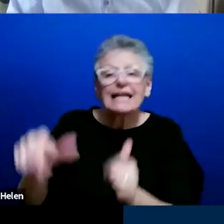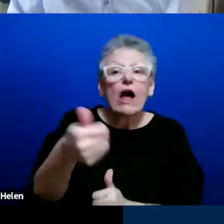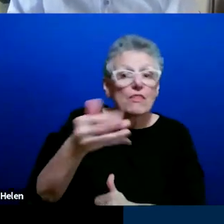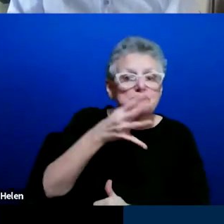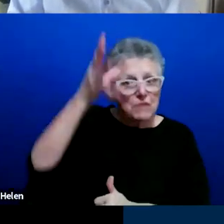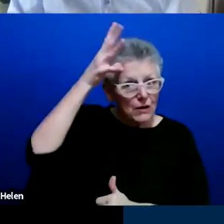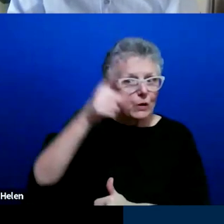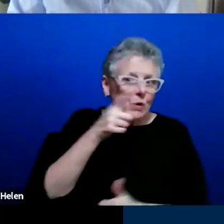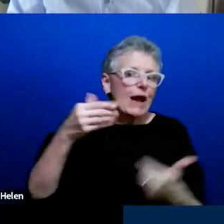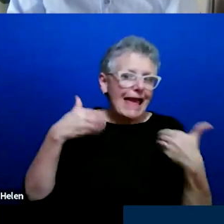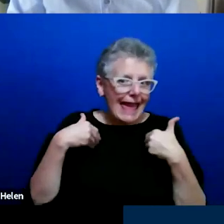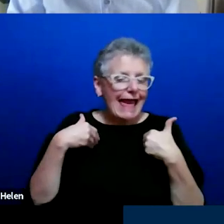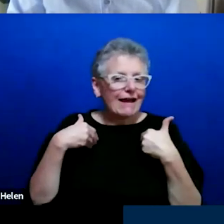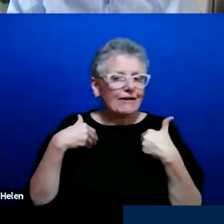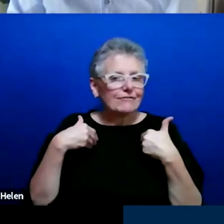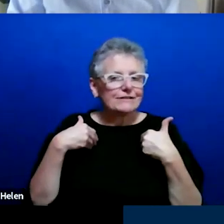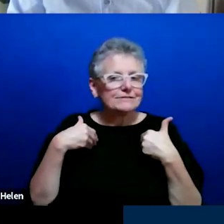have